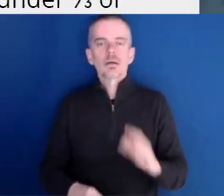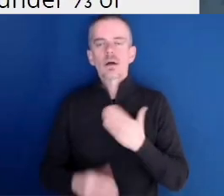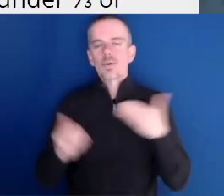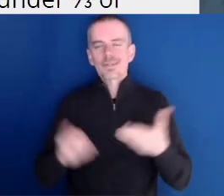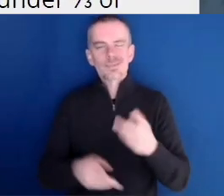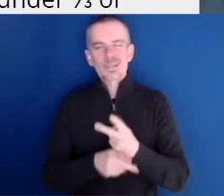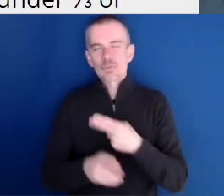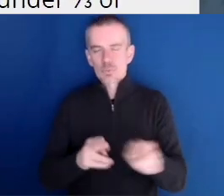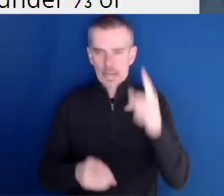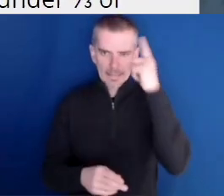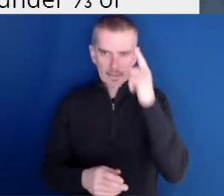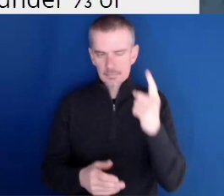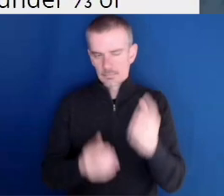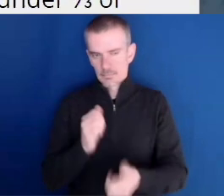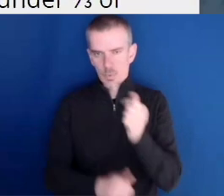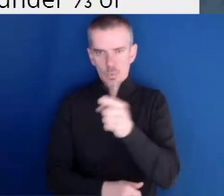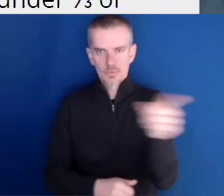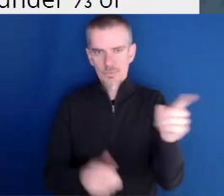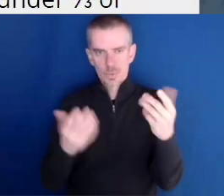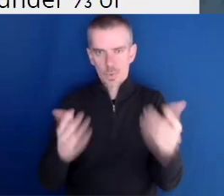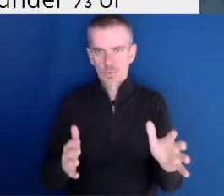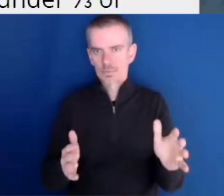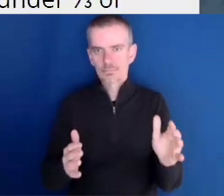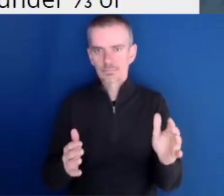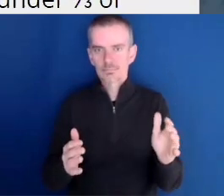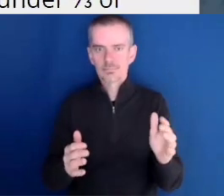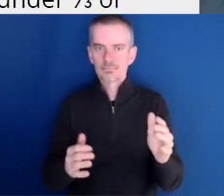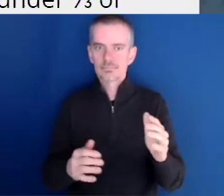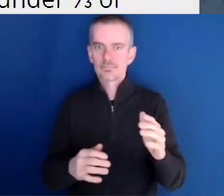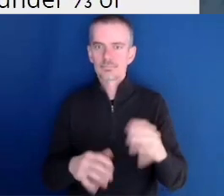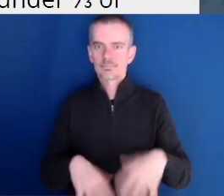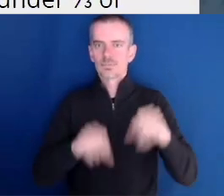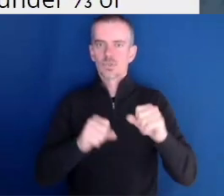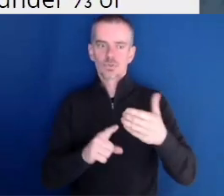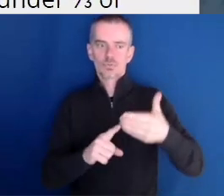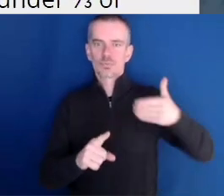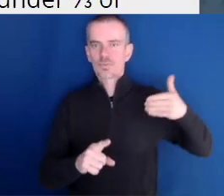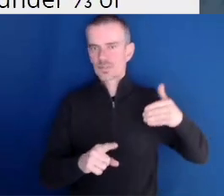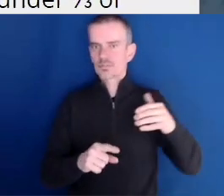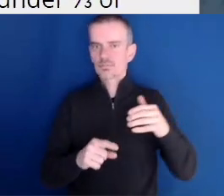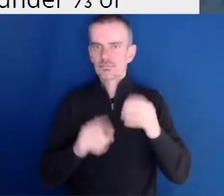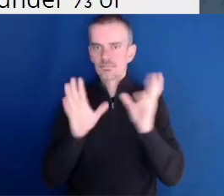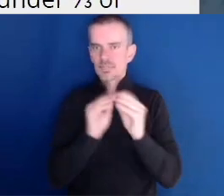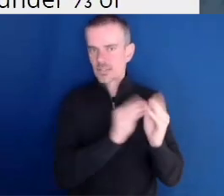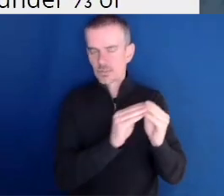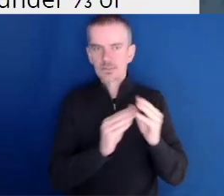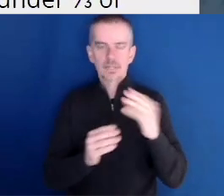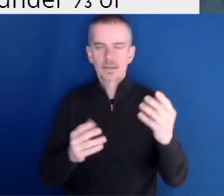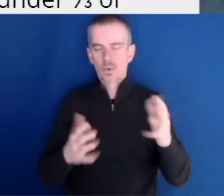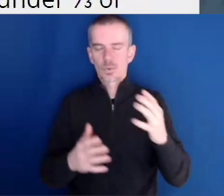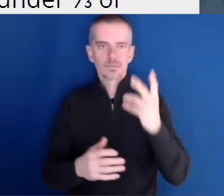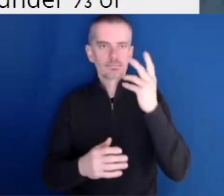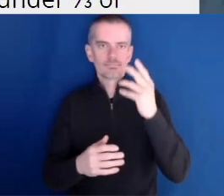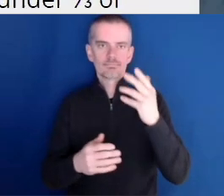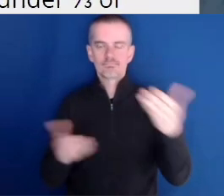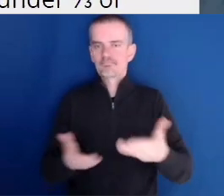short since I think, most of you have been on other sessions and have been introduced to us before,